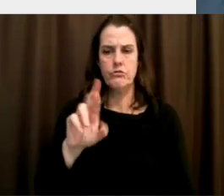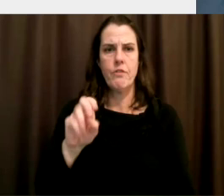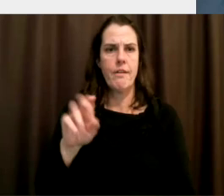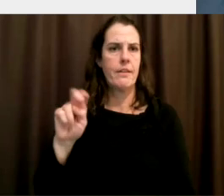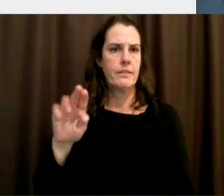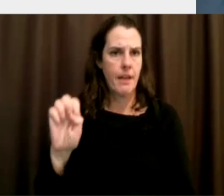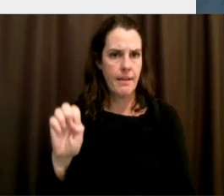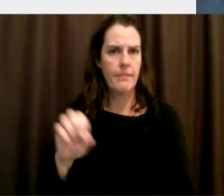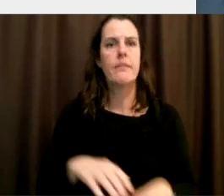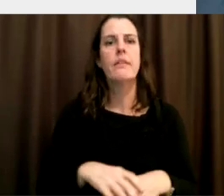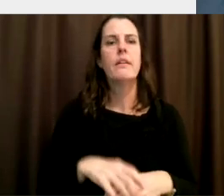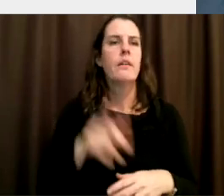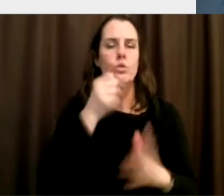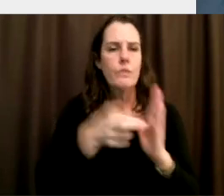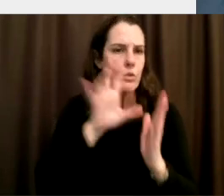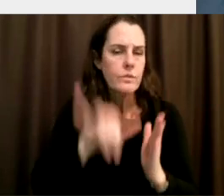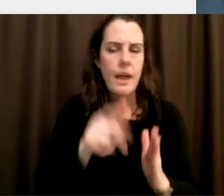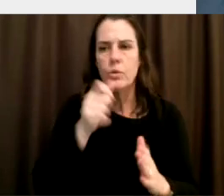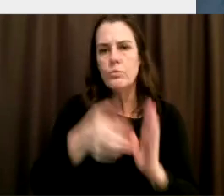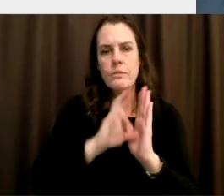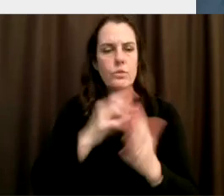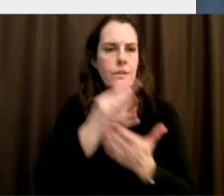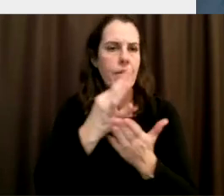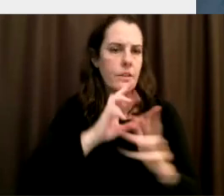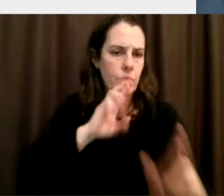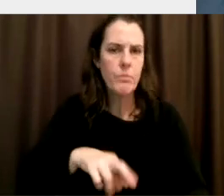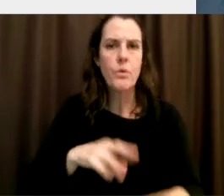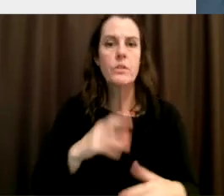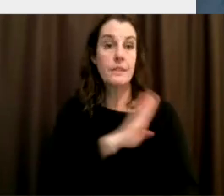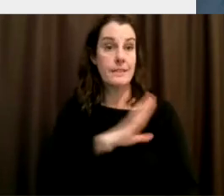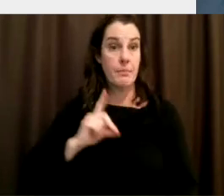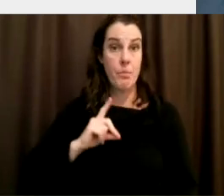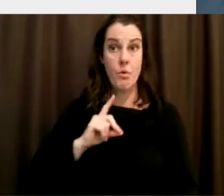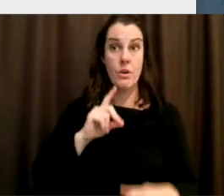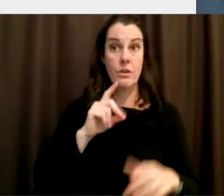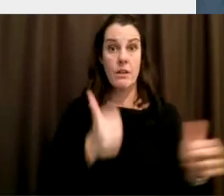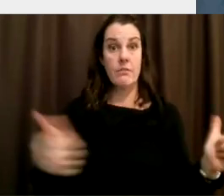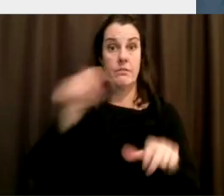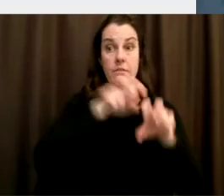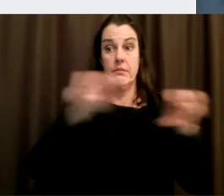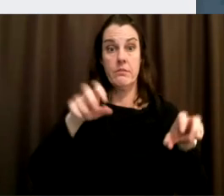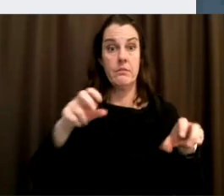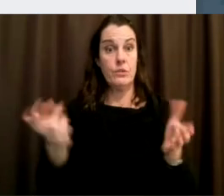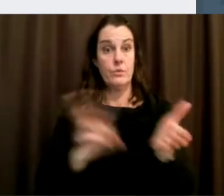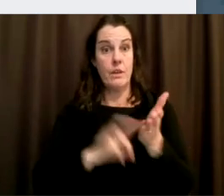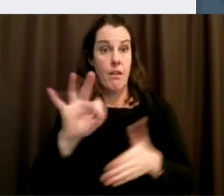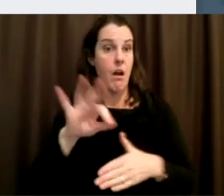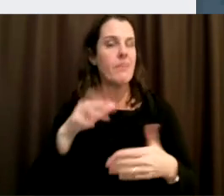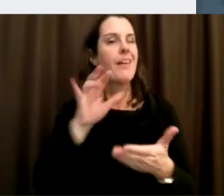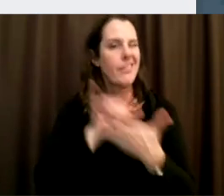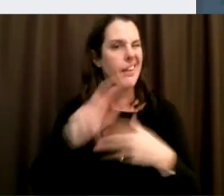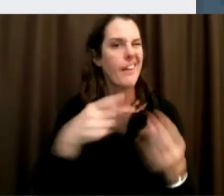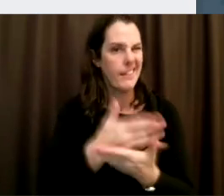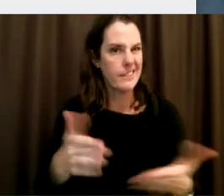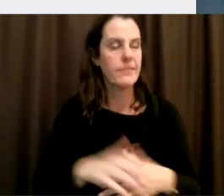who reviews the financial reports, does the board sign off on them? And all that stuff. Okay.